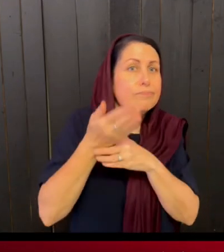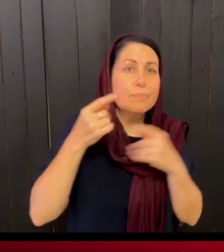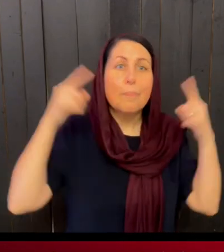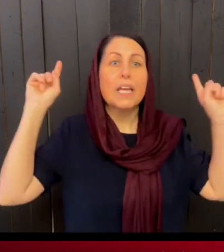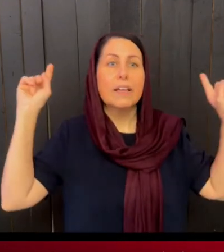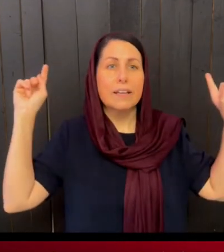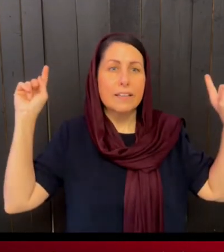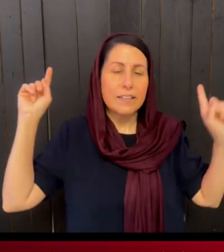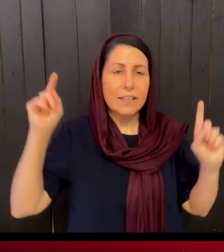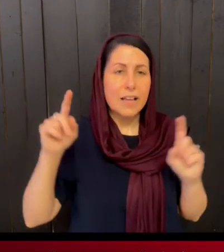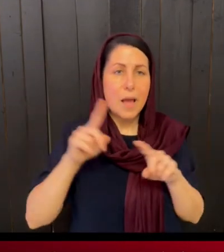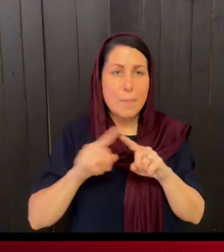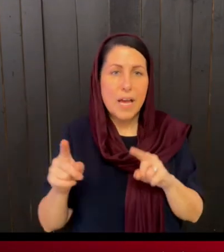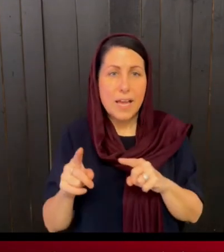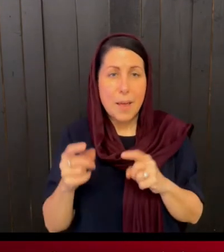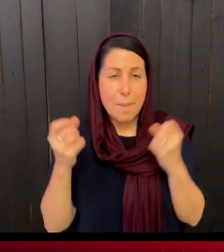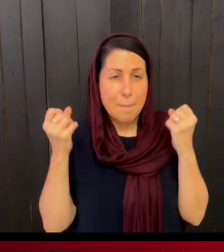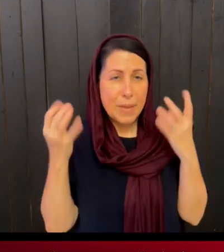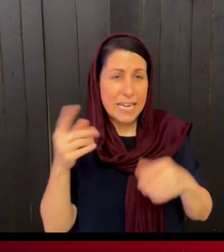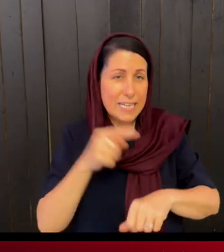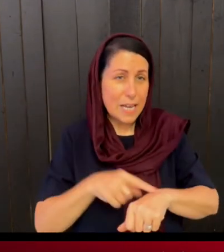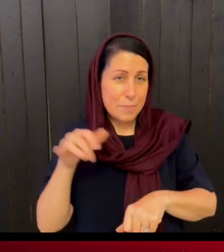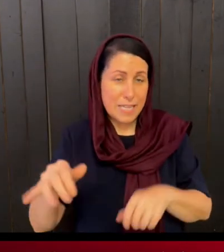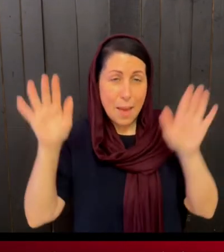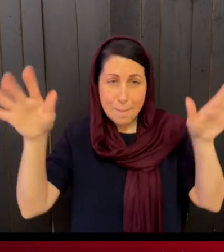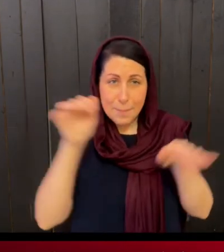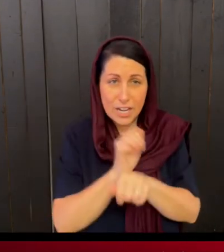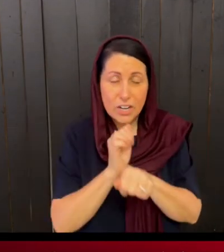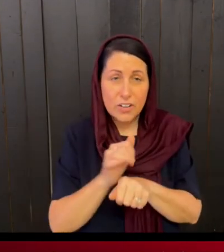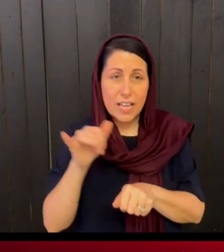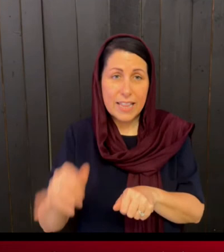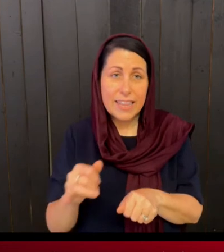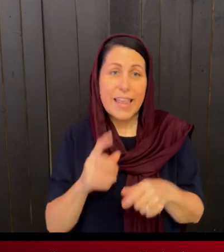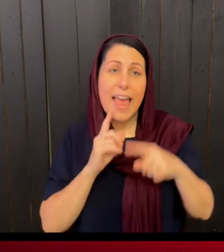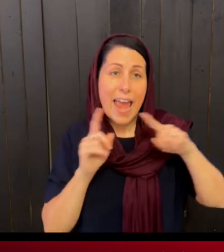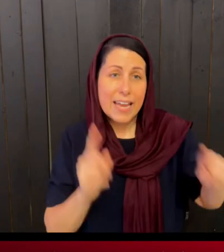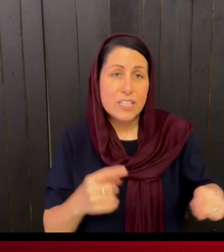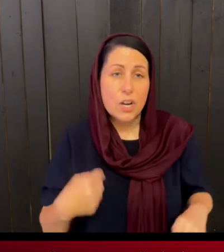many times that miracle, that answer we need, that breakthrough we need,